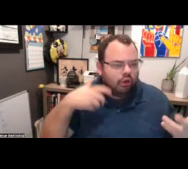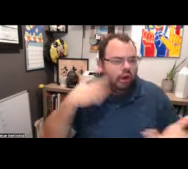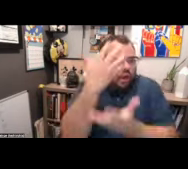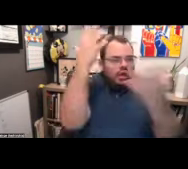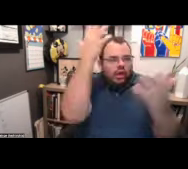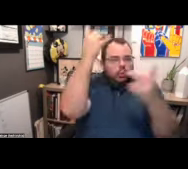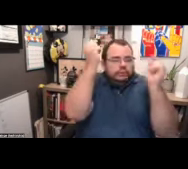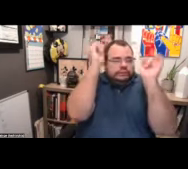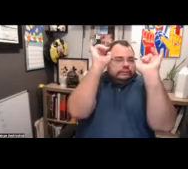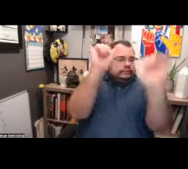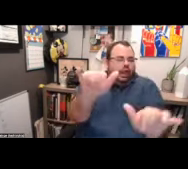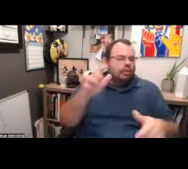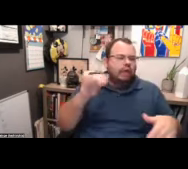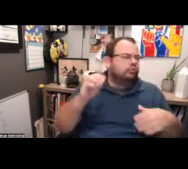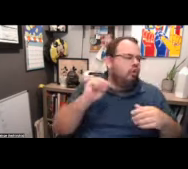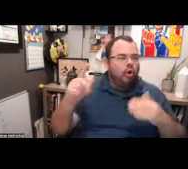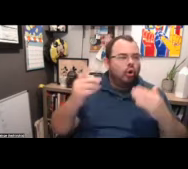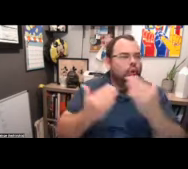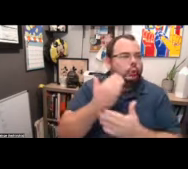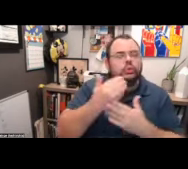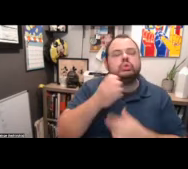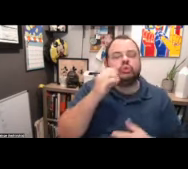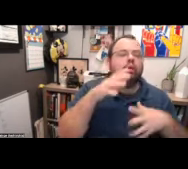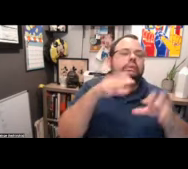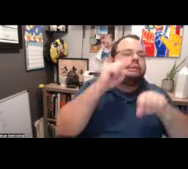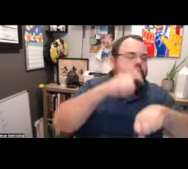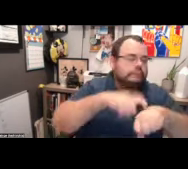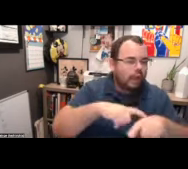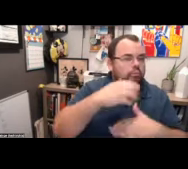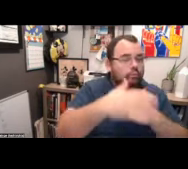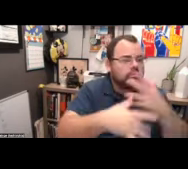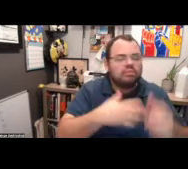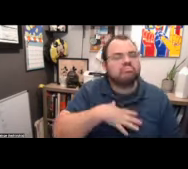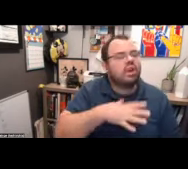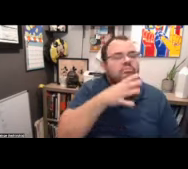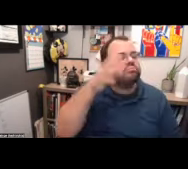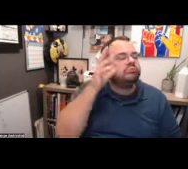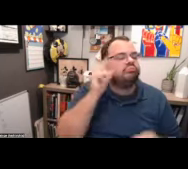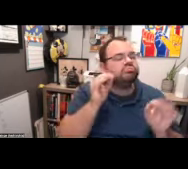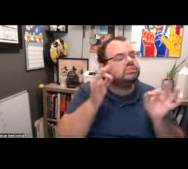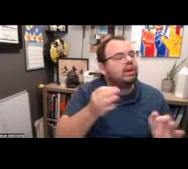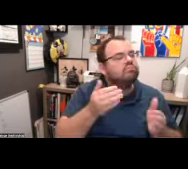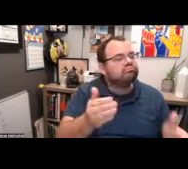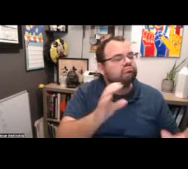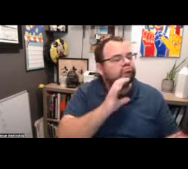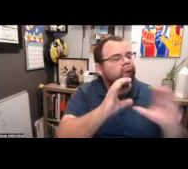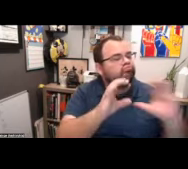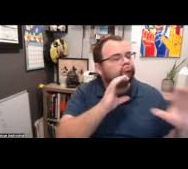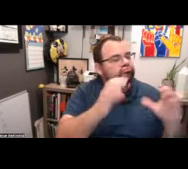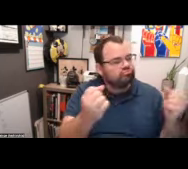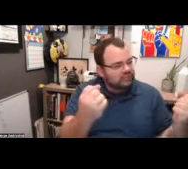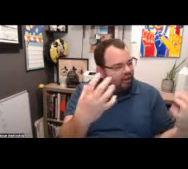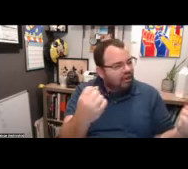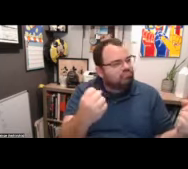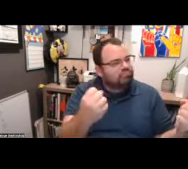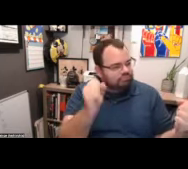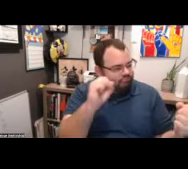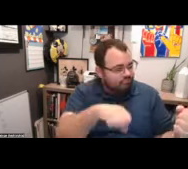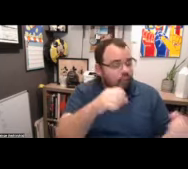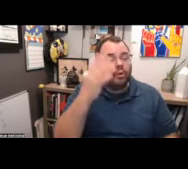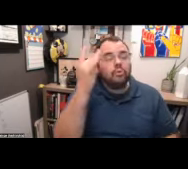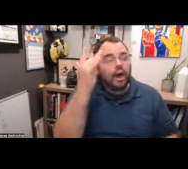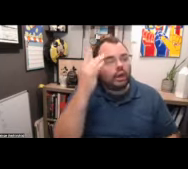I got the fifth sense of hearing. This is crazy. It's driving me crazy. So I had to take time, and my parents knew that, and they